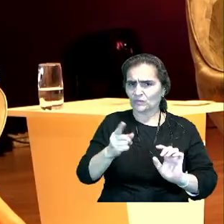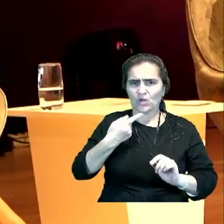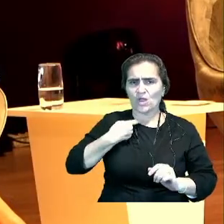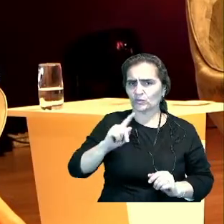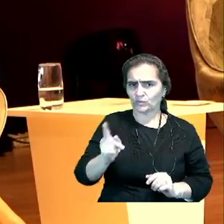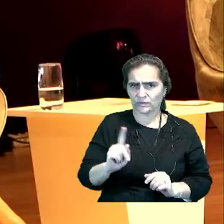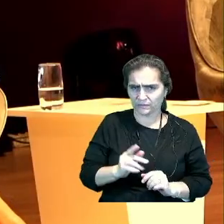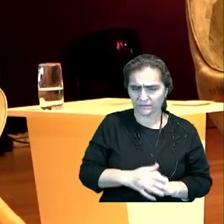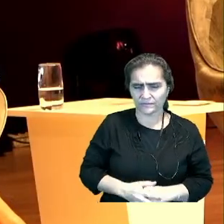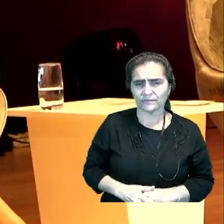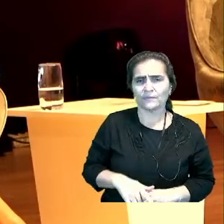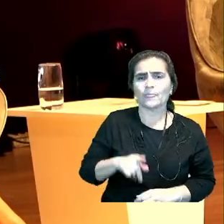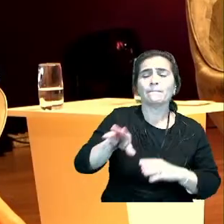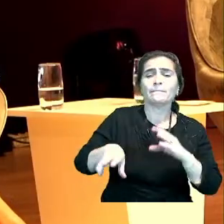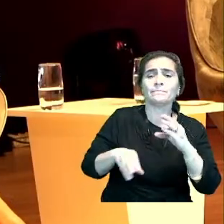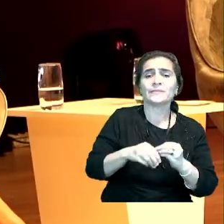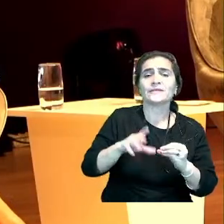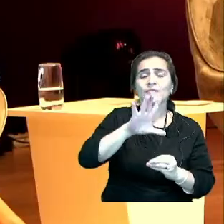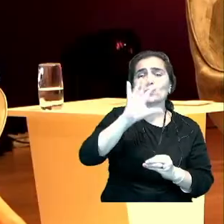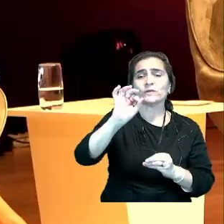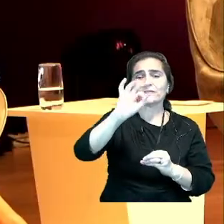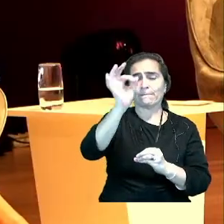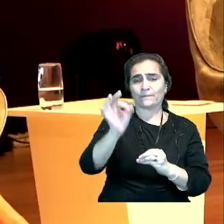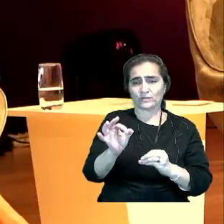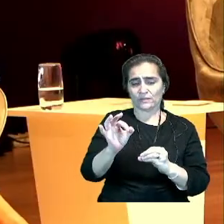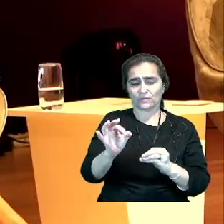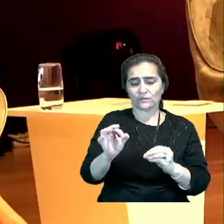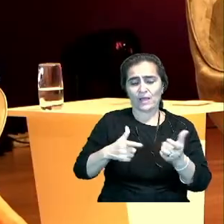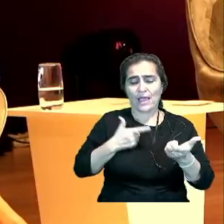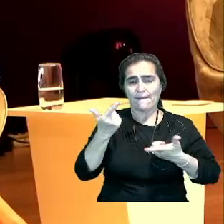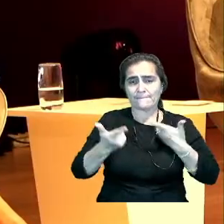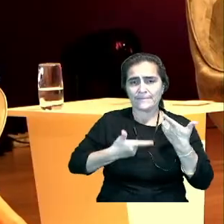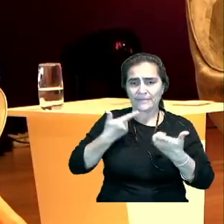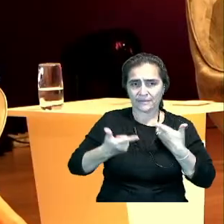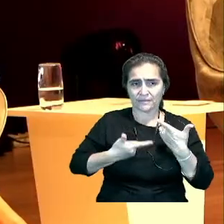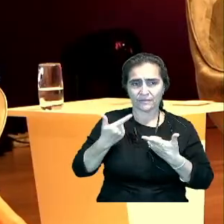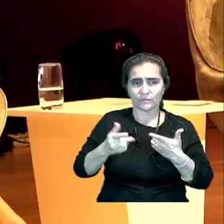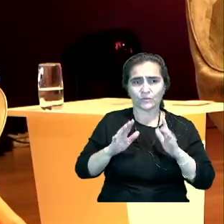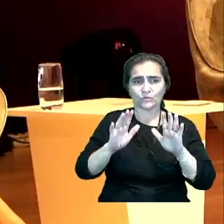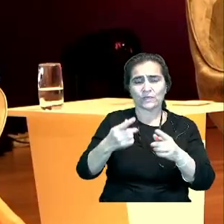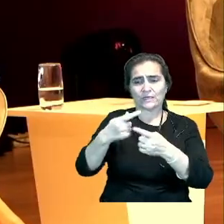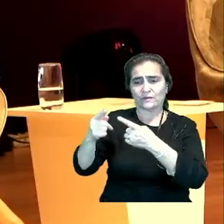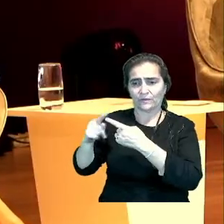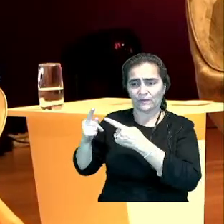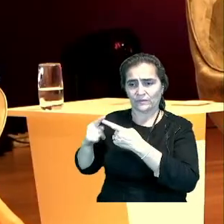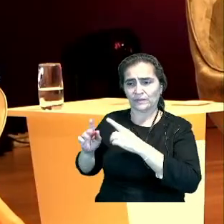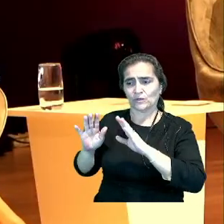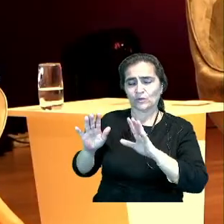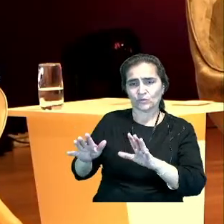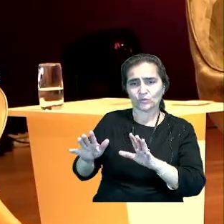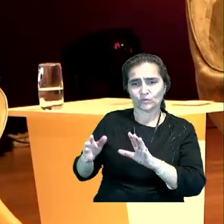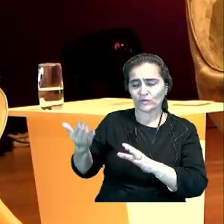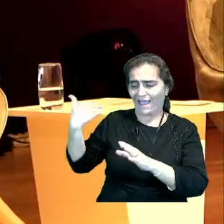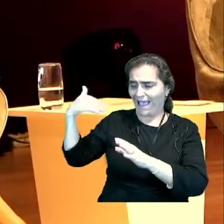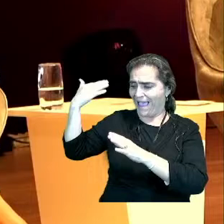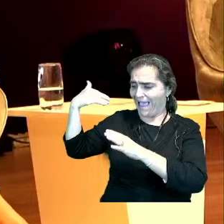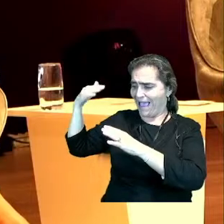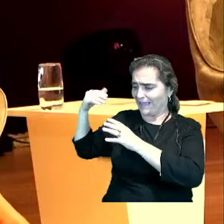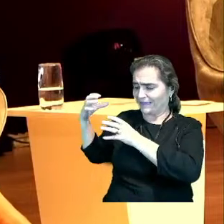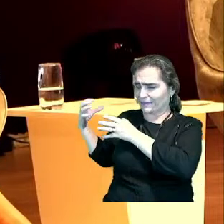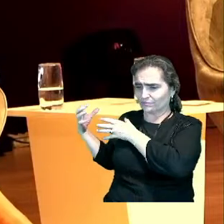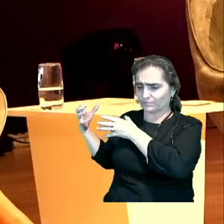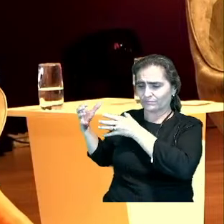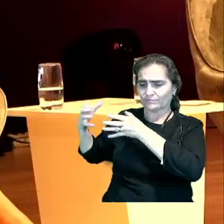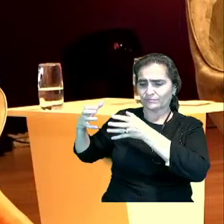89% of these entrepreneurs that call themselves as anti-racist. 59% also uses ancestral elements or